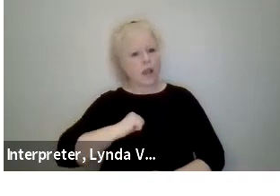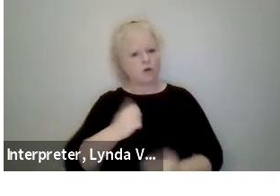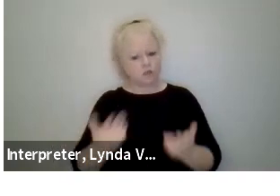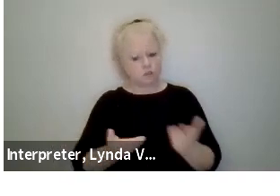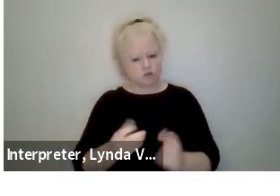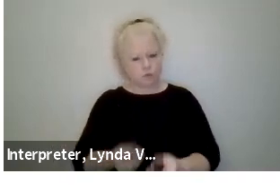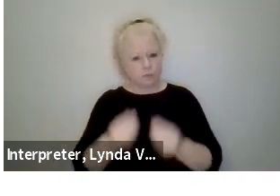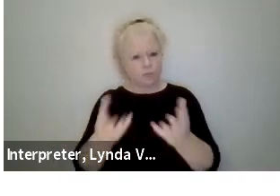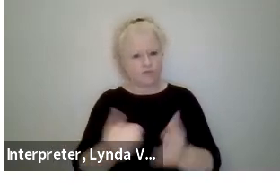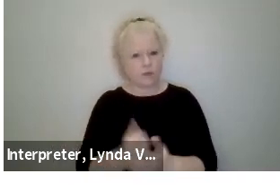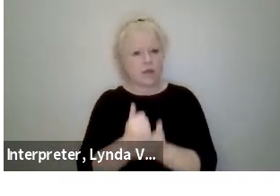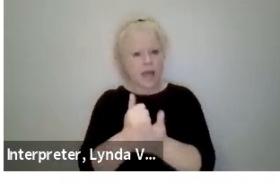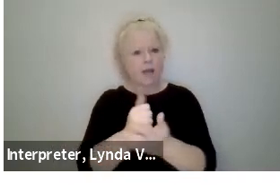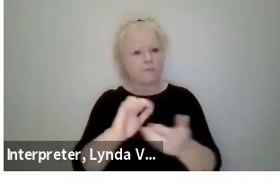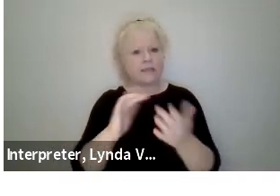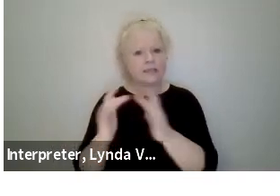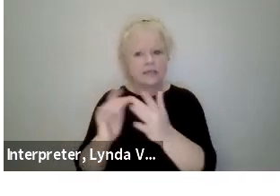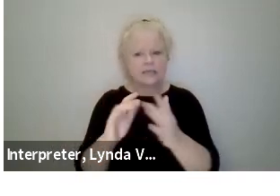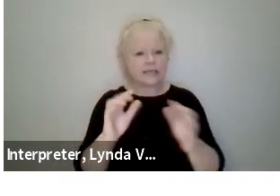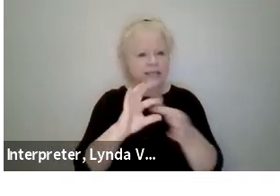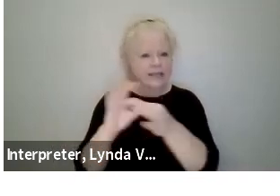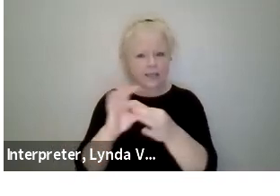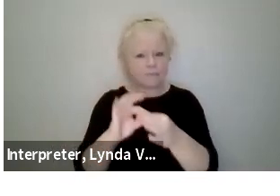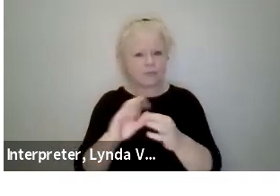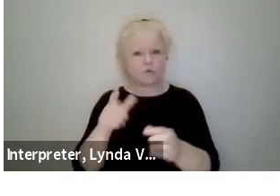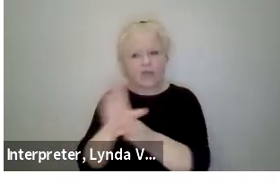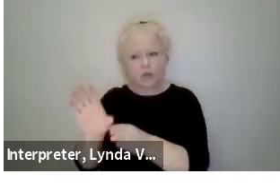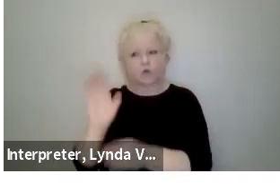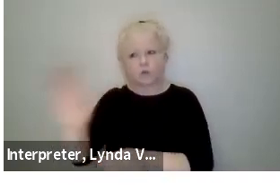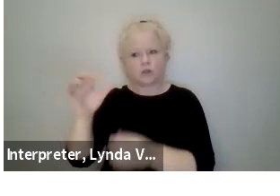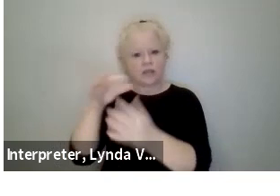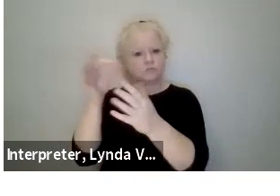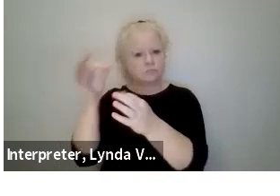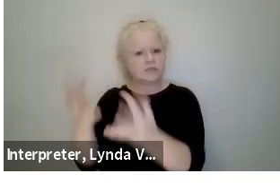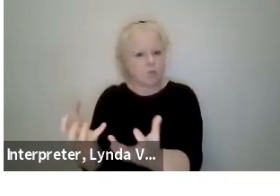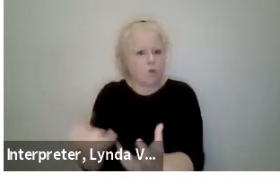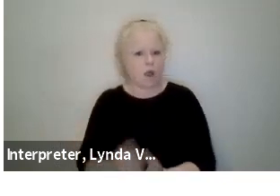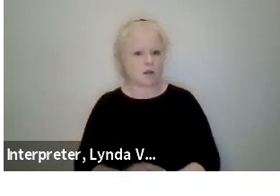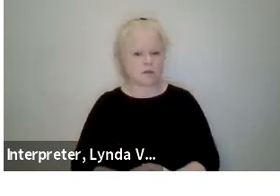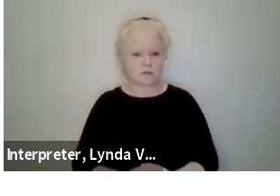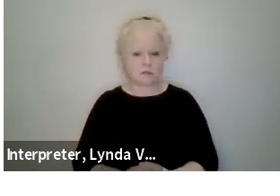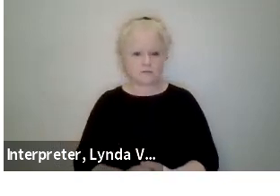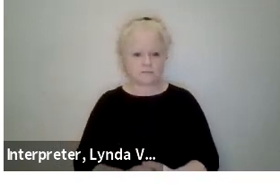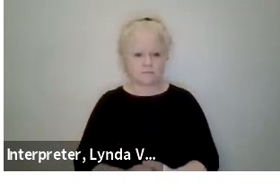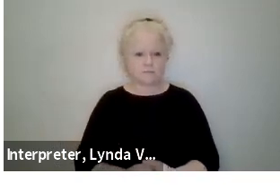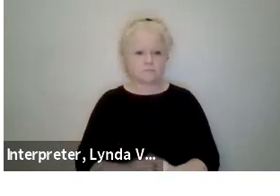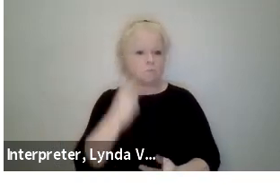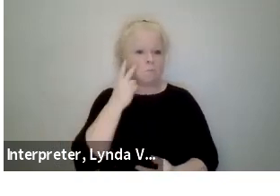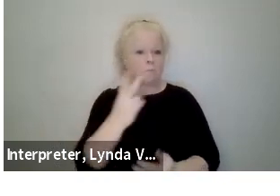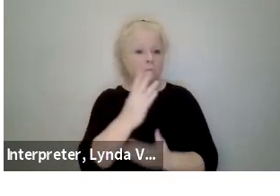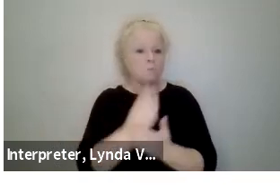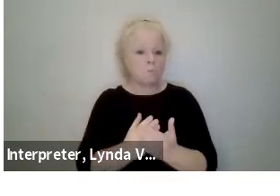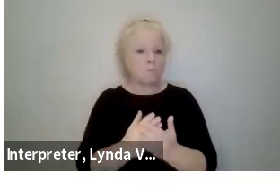helping connect people to careers of their choice. So now I would like to give you a glimpse of some of the folks